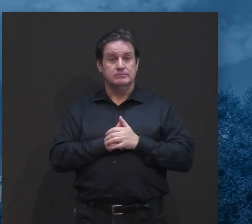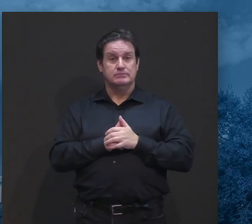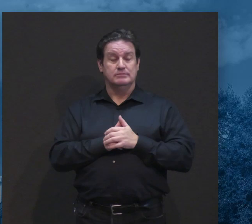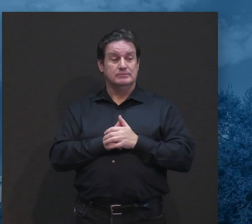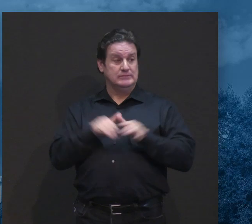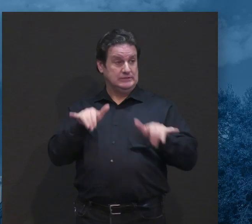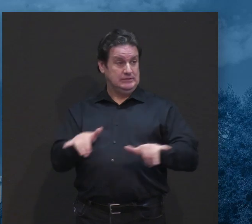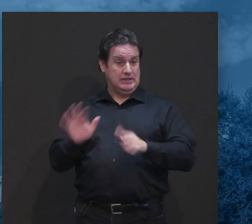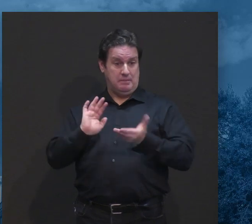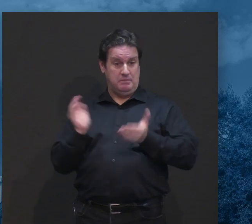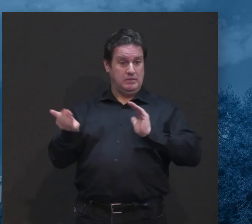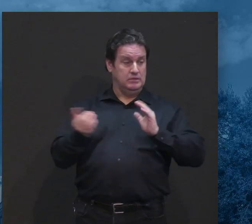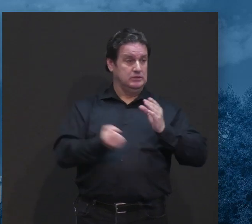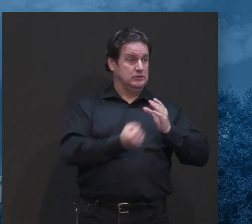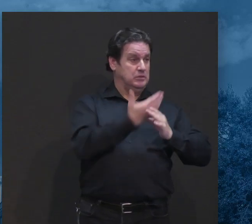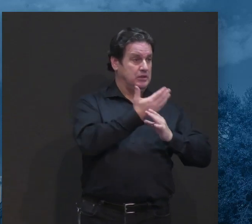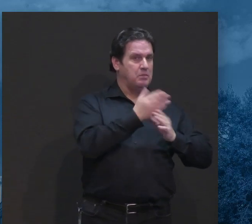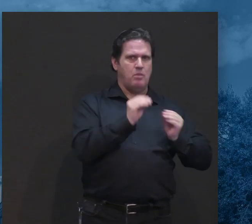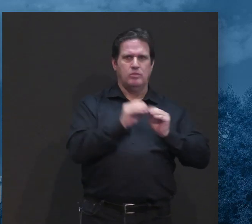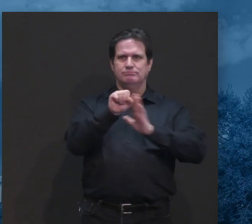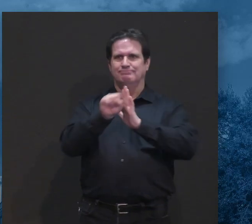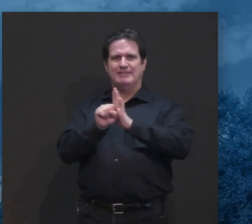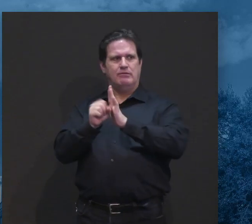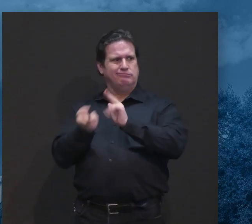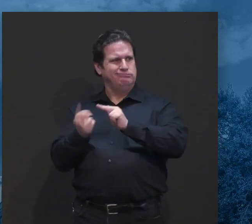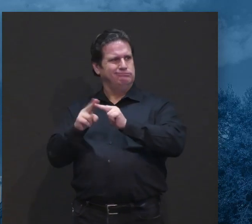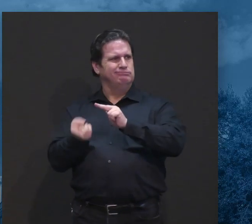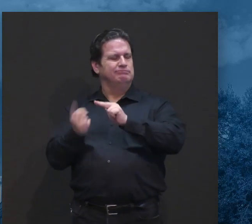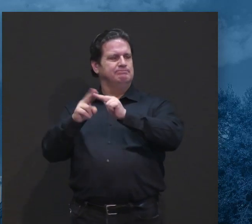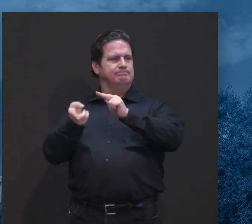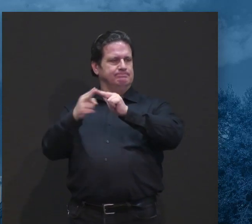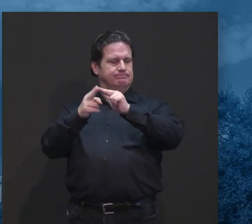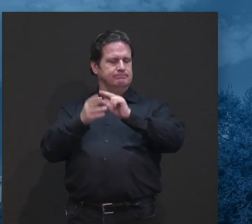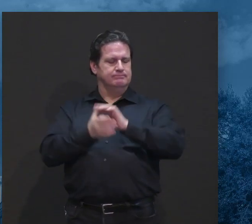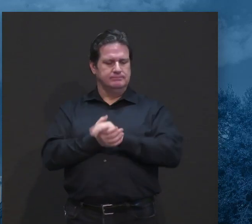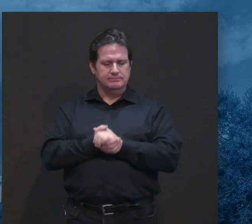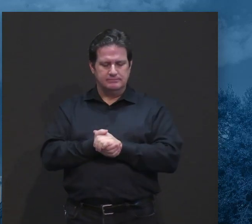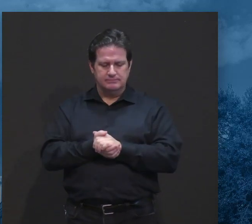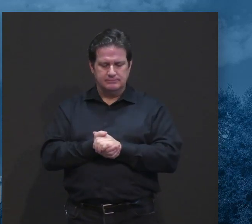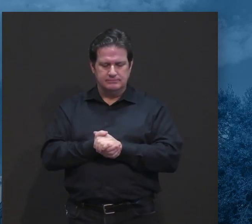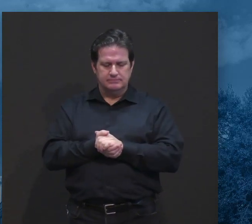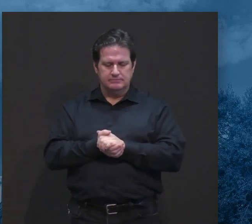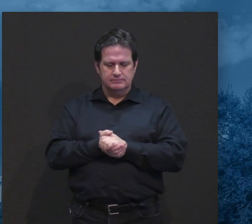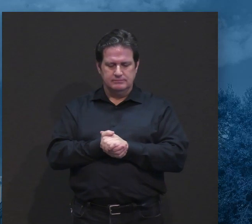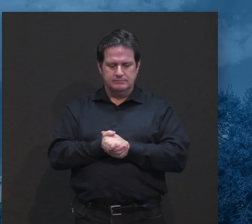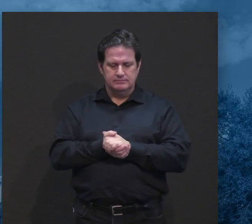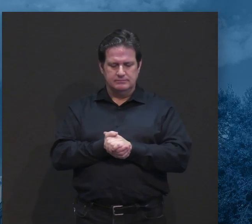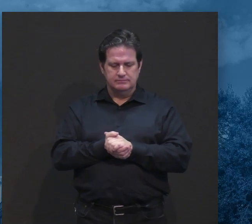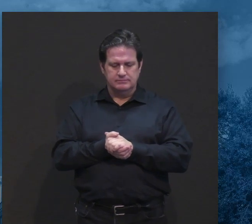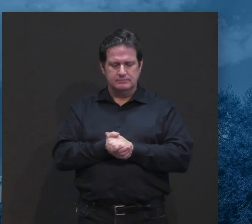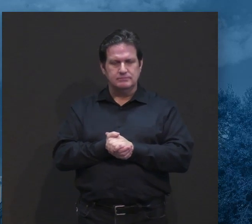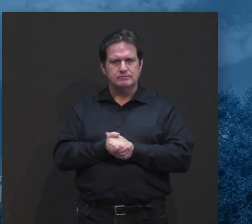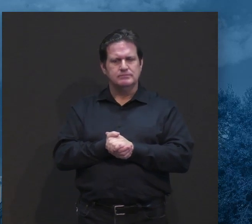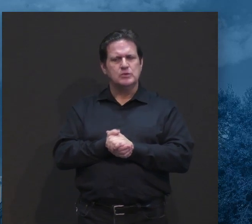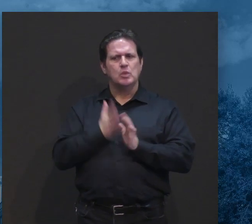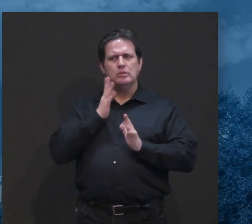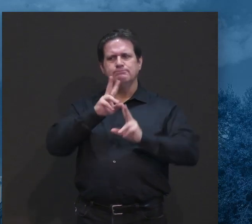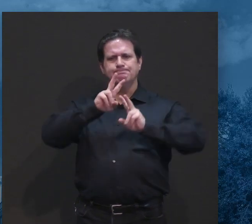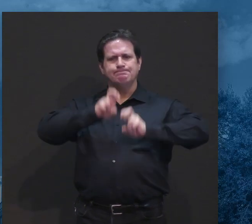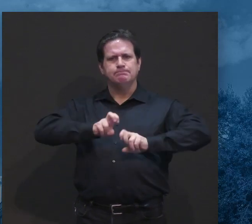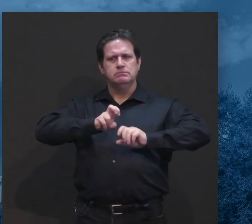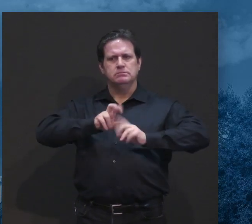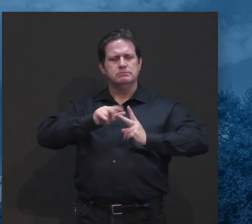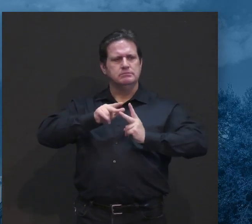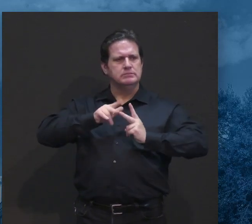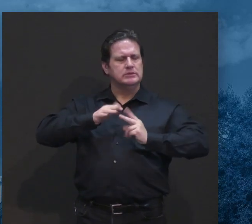the situation back in April, early May. And so we'll assess whether or